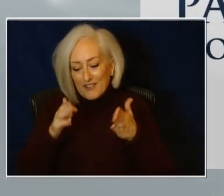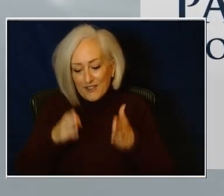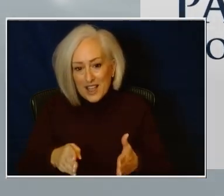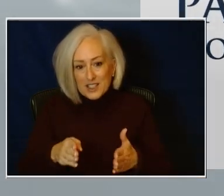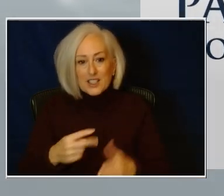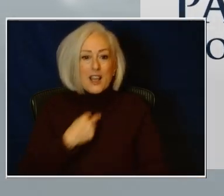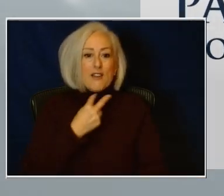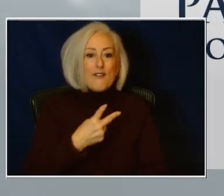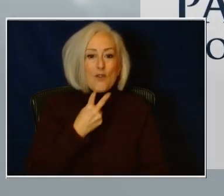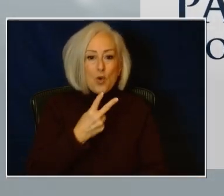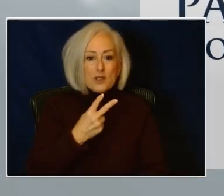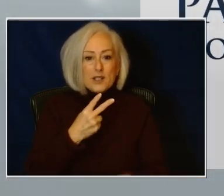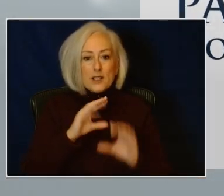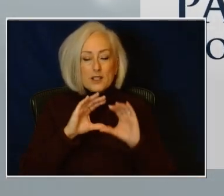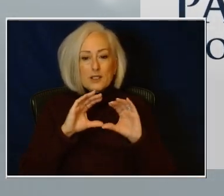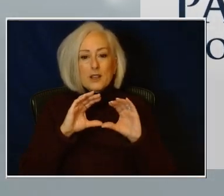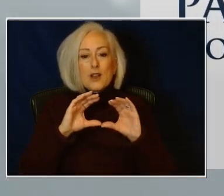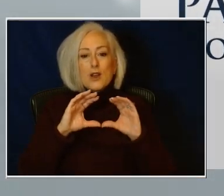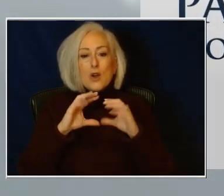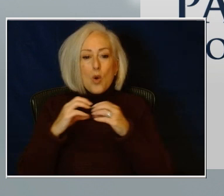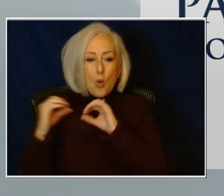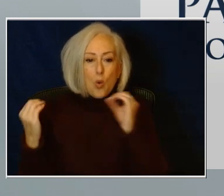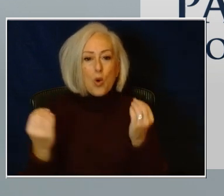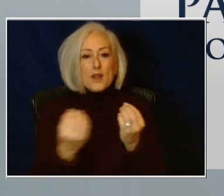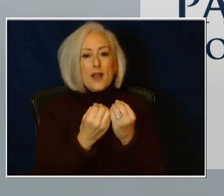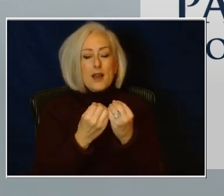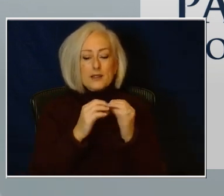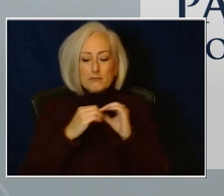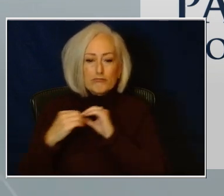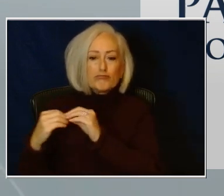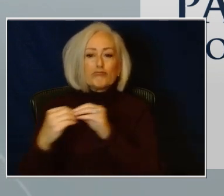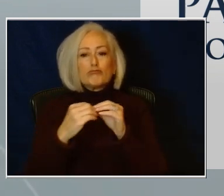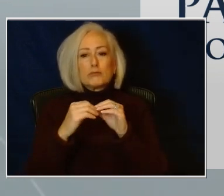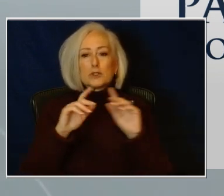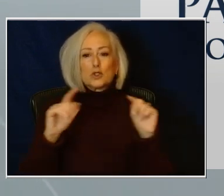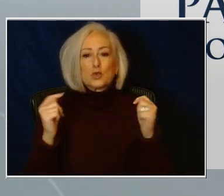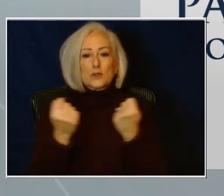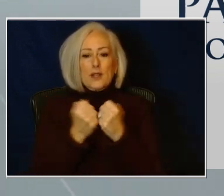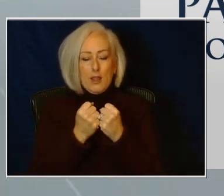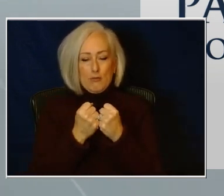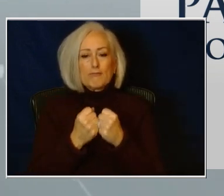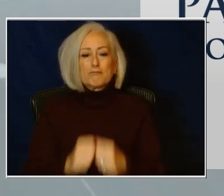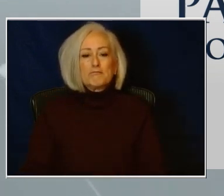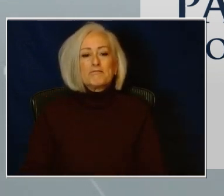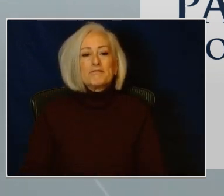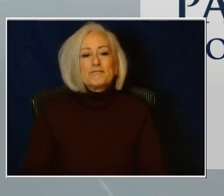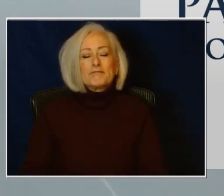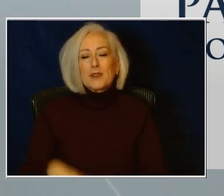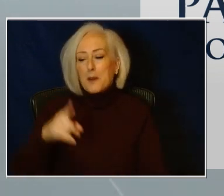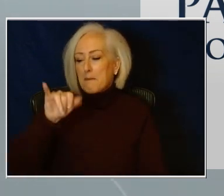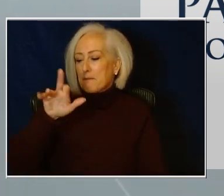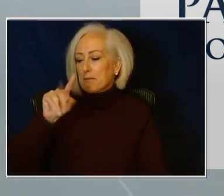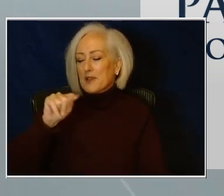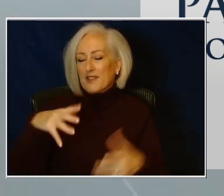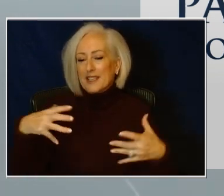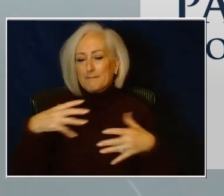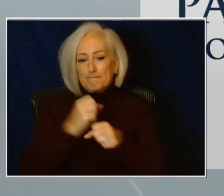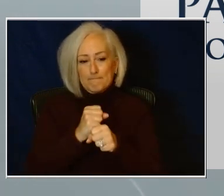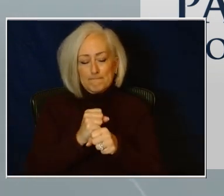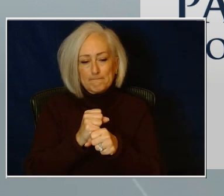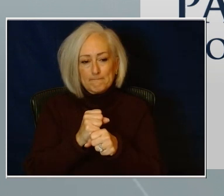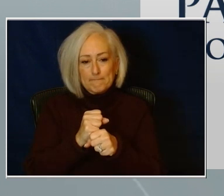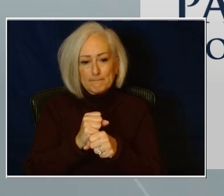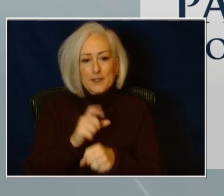Pivot. That's pretty cool. It is a patient research advocacy initiative at the University of Kansas Cancer Center. Pivot provides